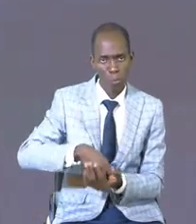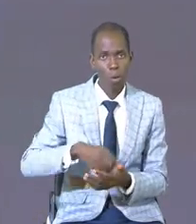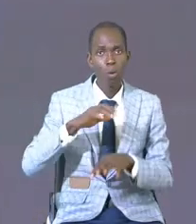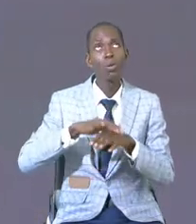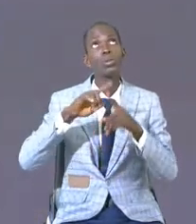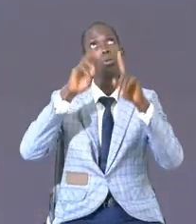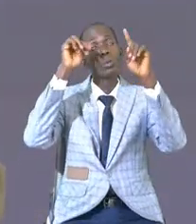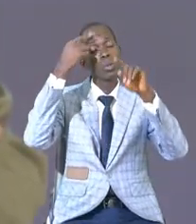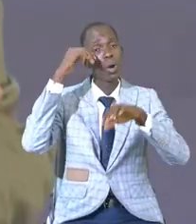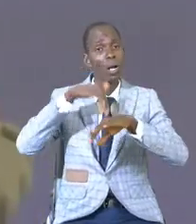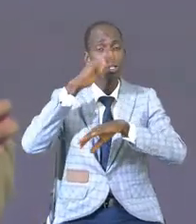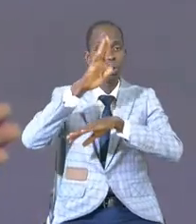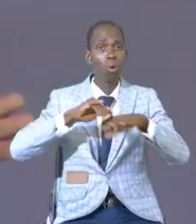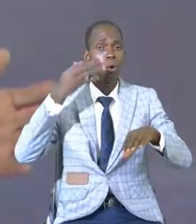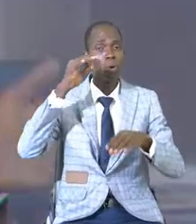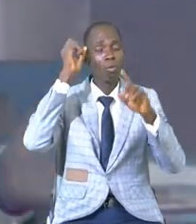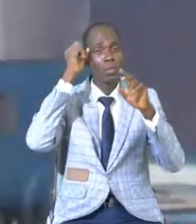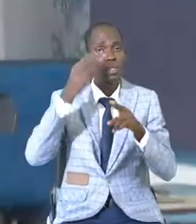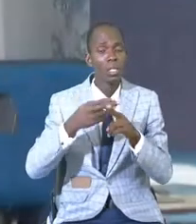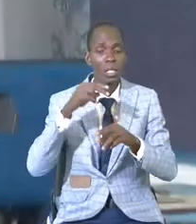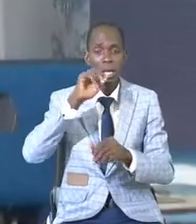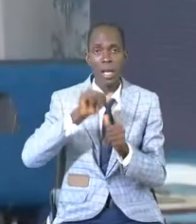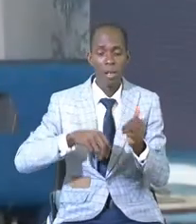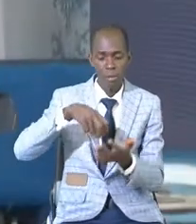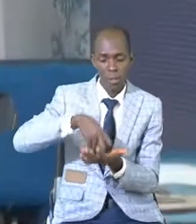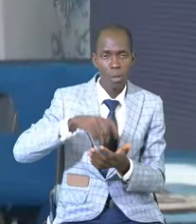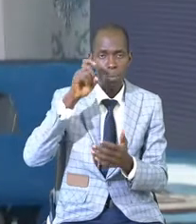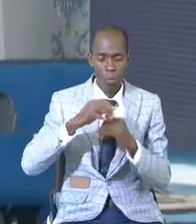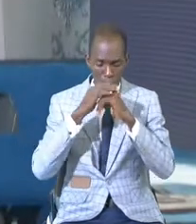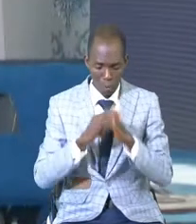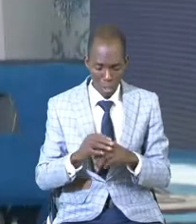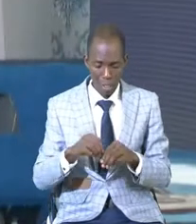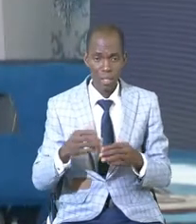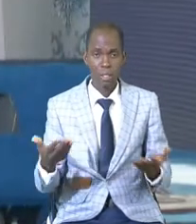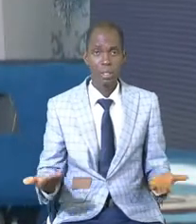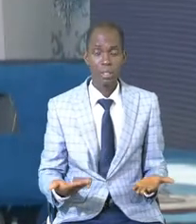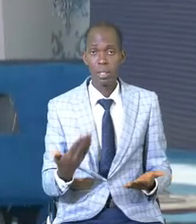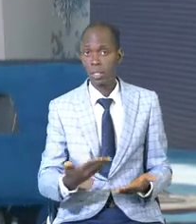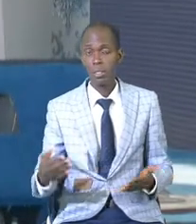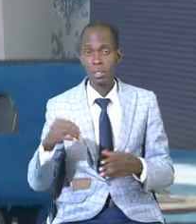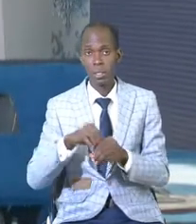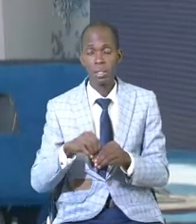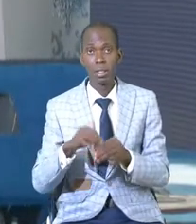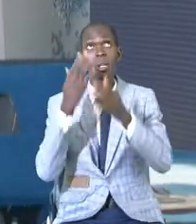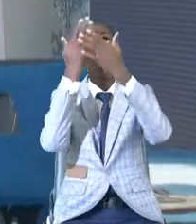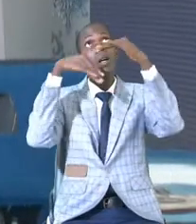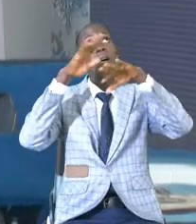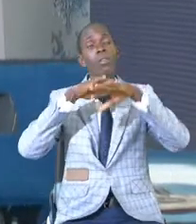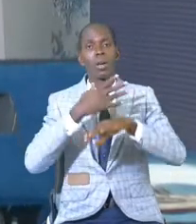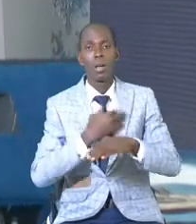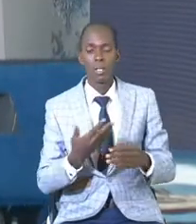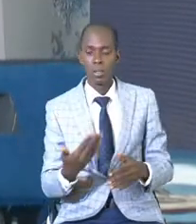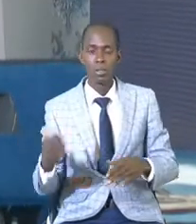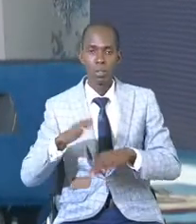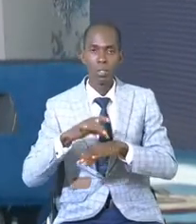name, every knee shall bow of things in heaven and things in earth and things under the earth.